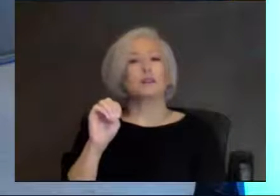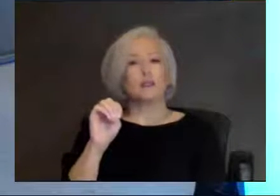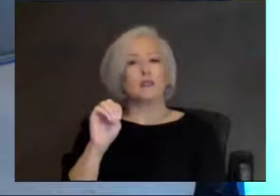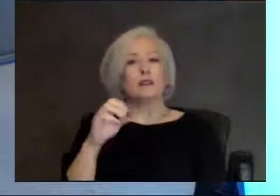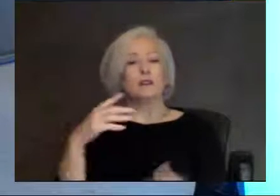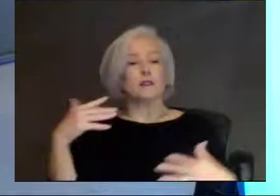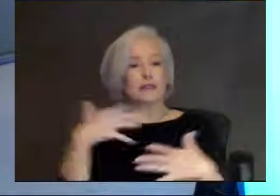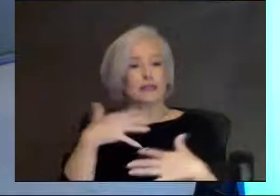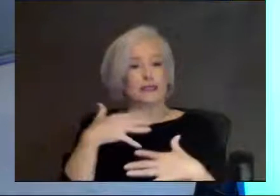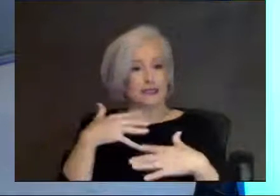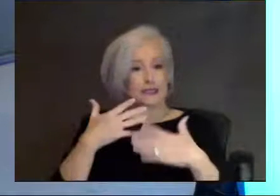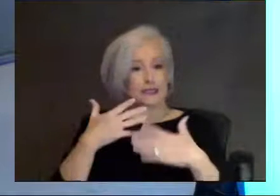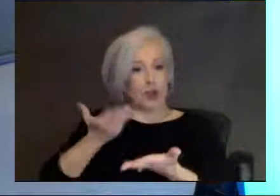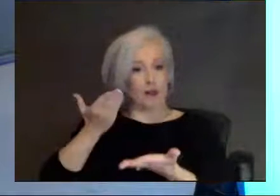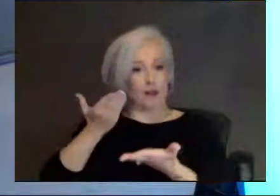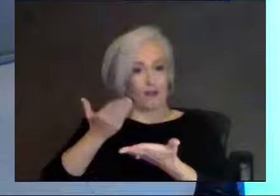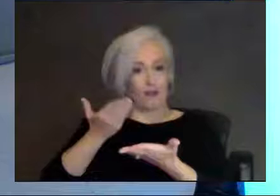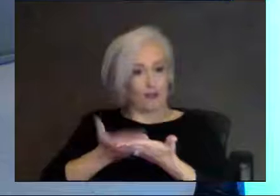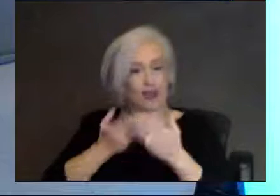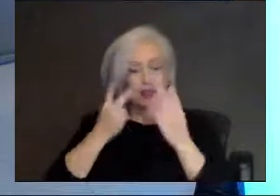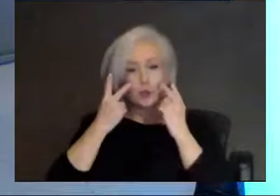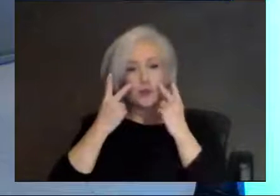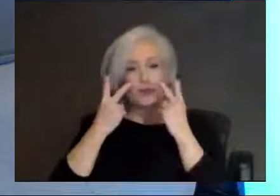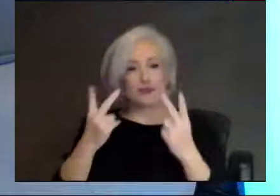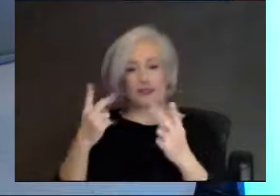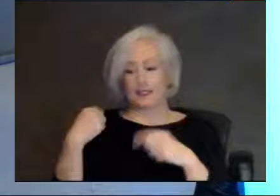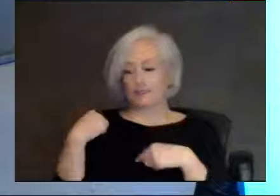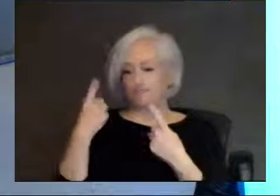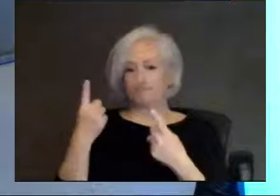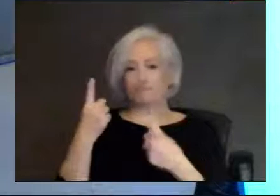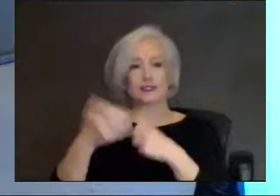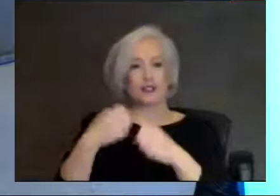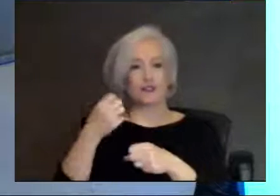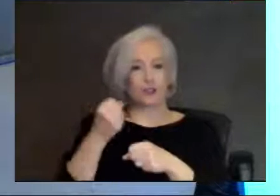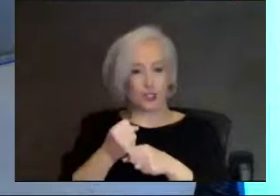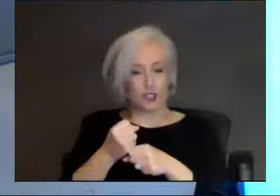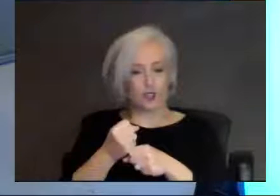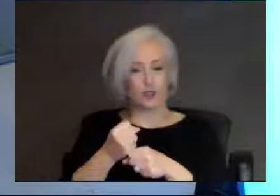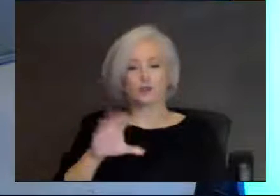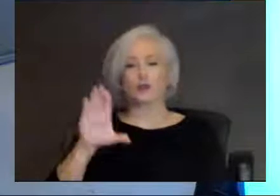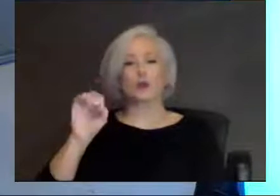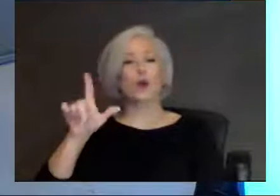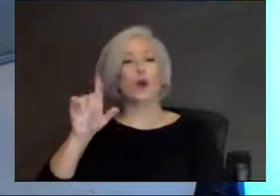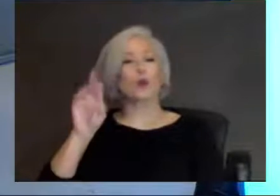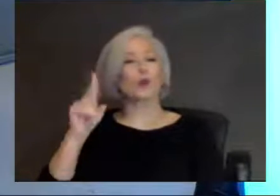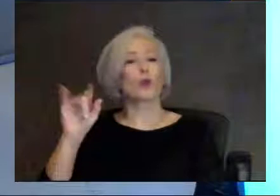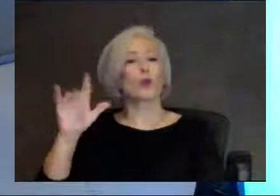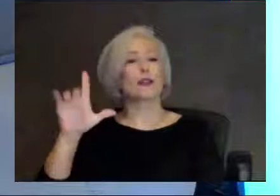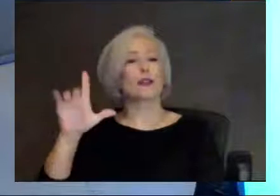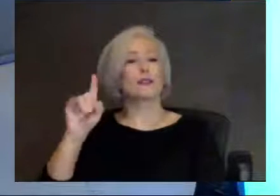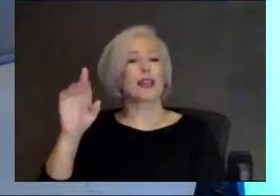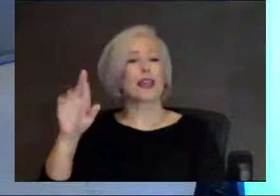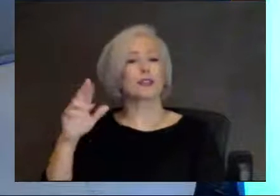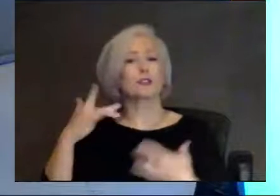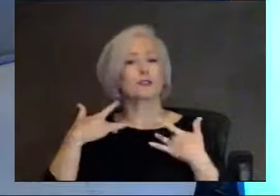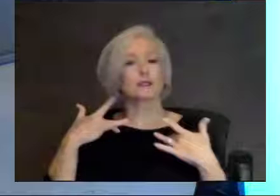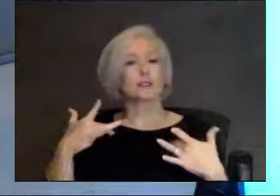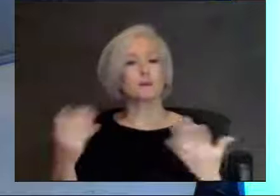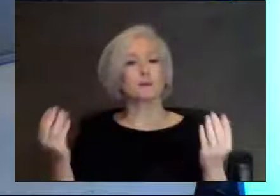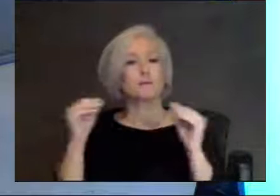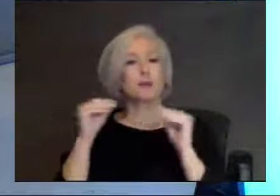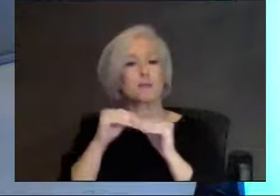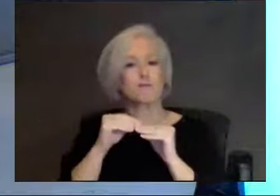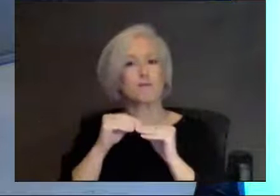last few years is, colorectal cancer seems to be becoming more prevalent in